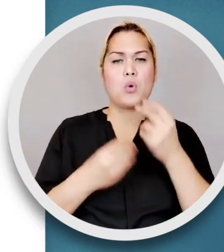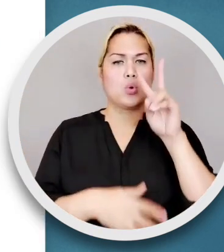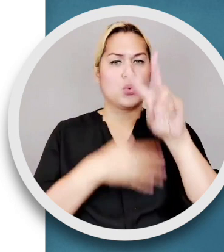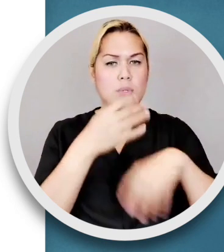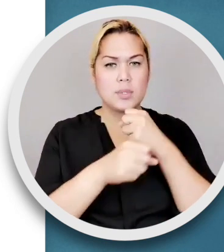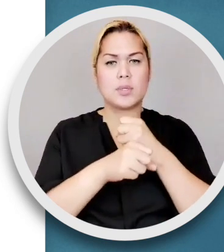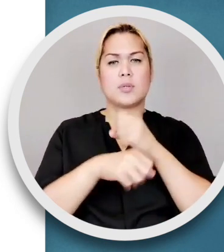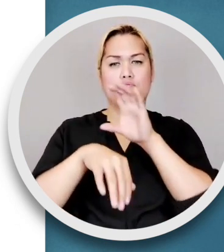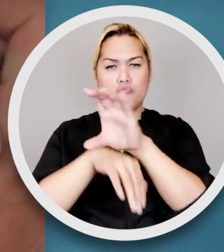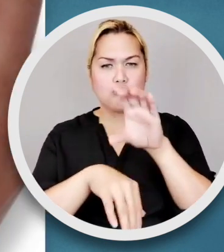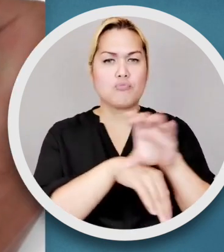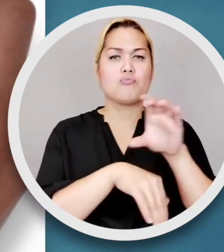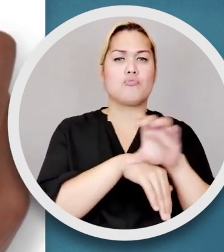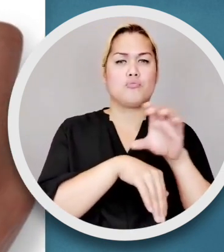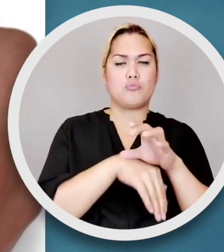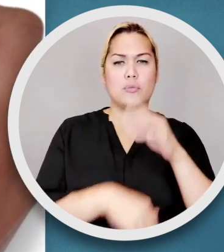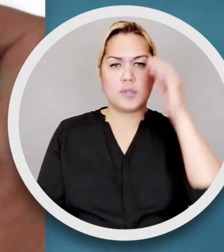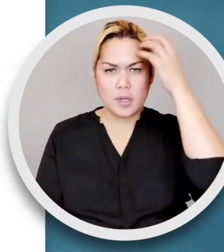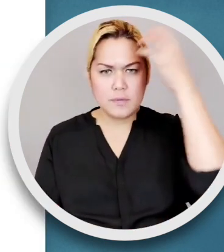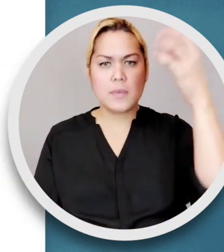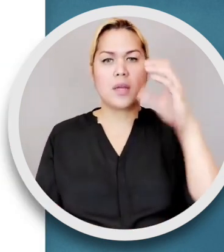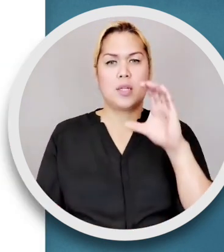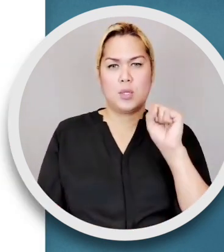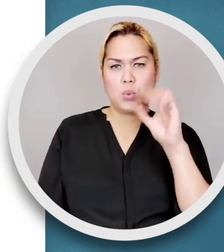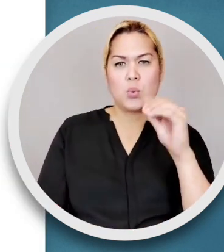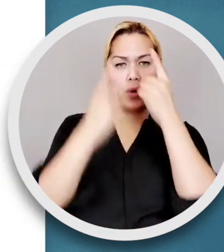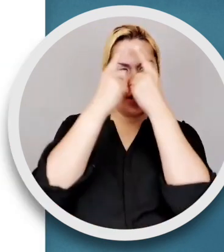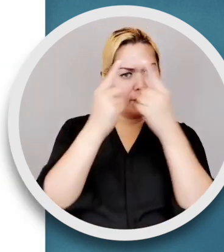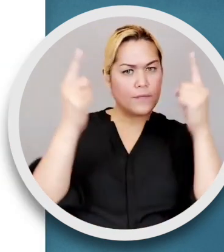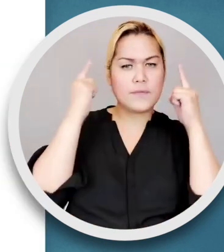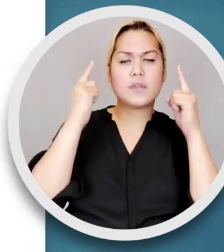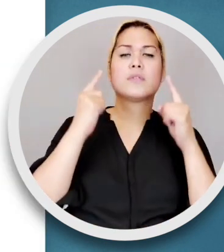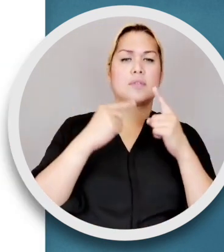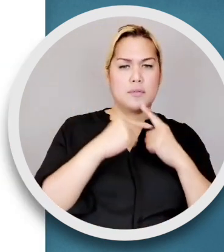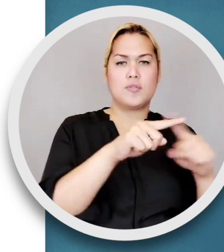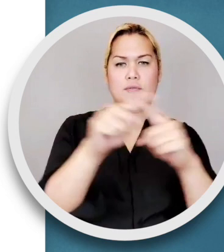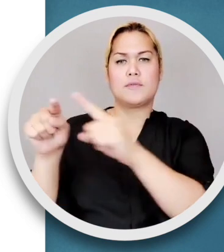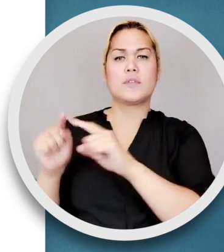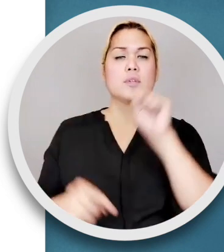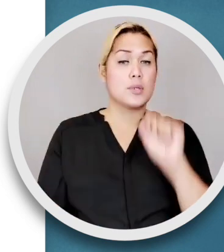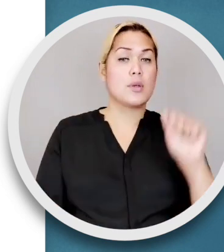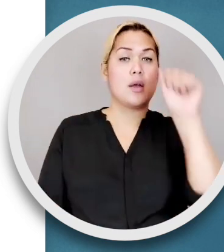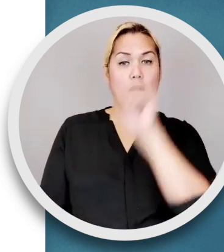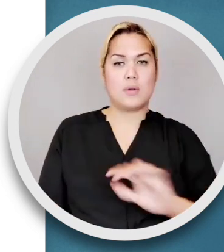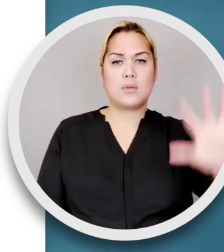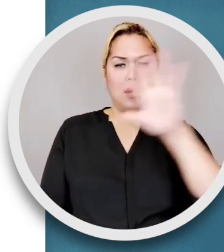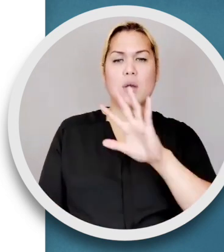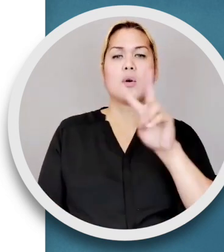civil society organizations, and academics in South Asia from 2020 to 2022.